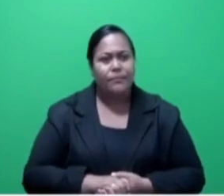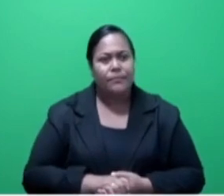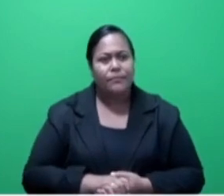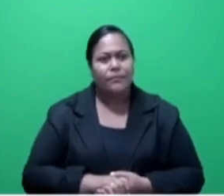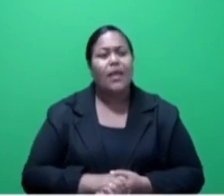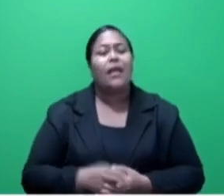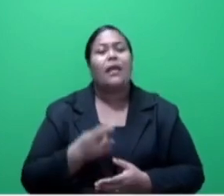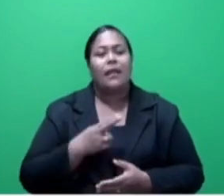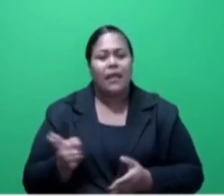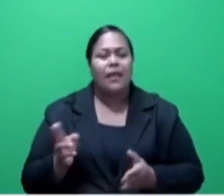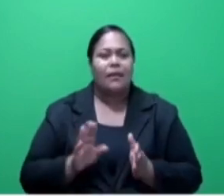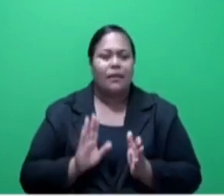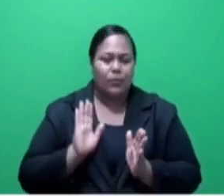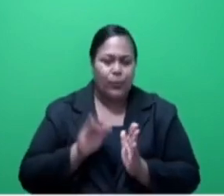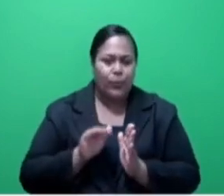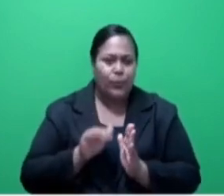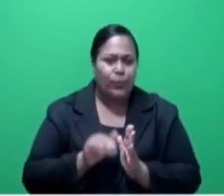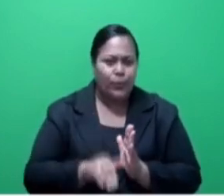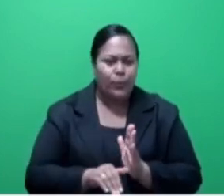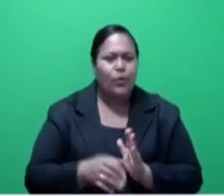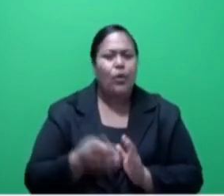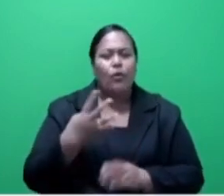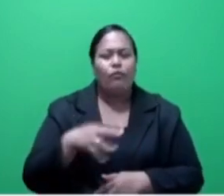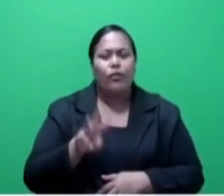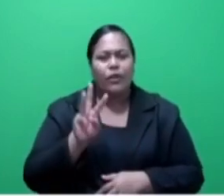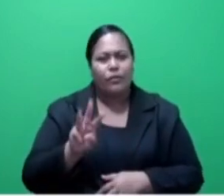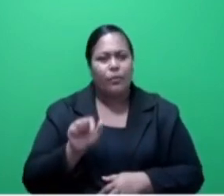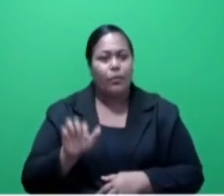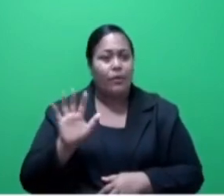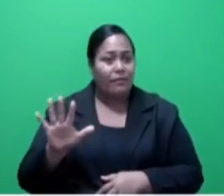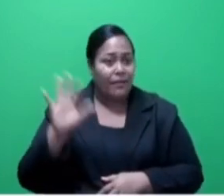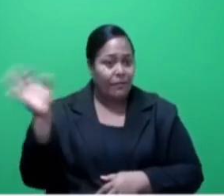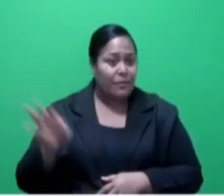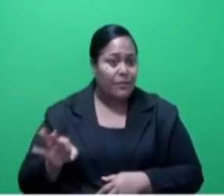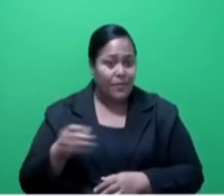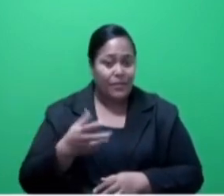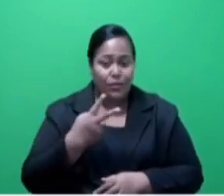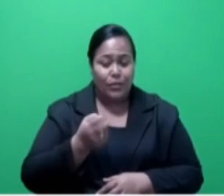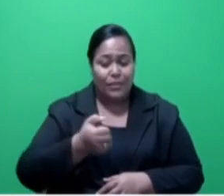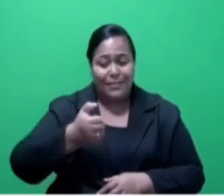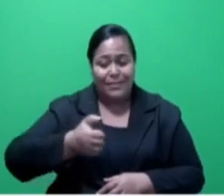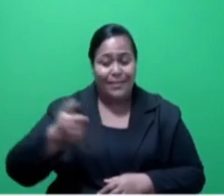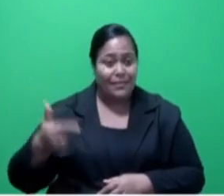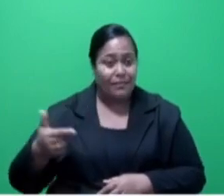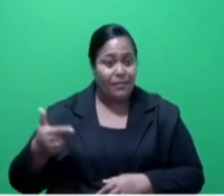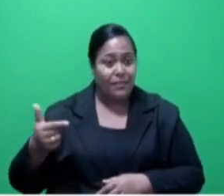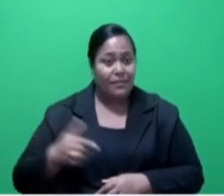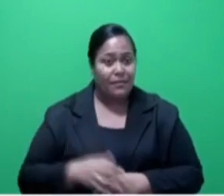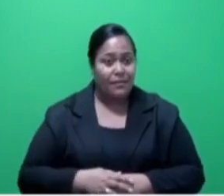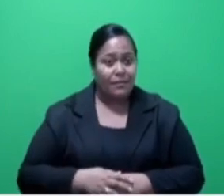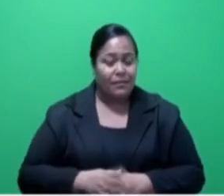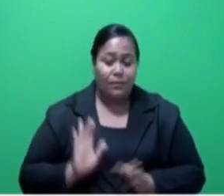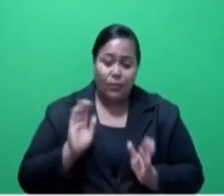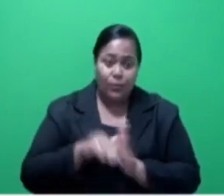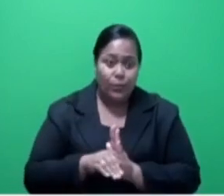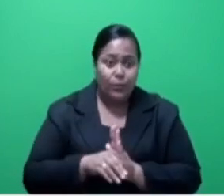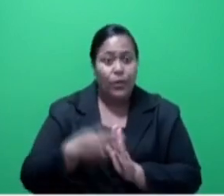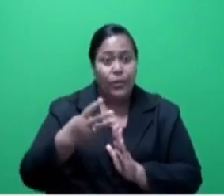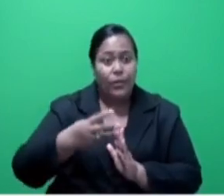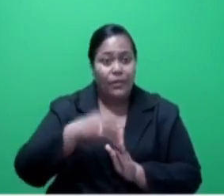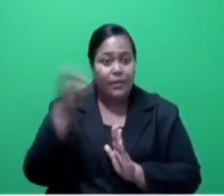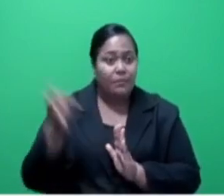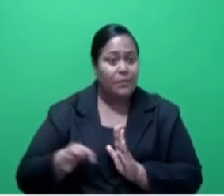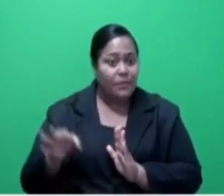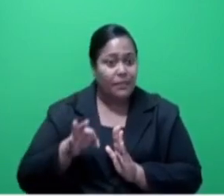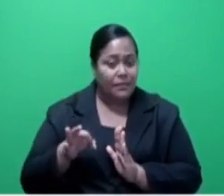declining to 43.5% in 2016-2017. This was a decline of close to 13 percentage